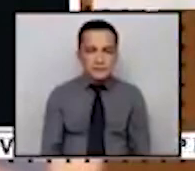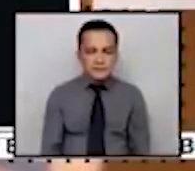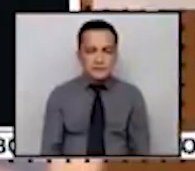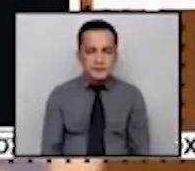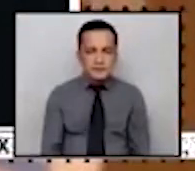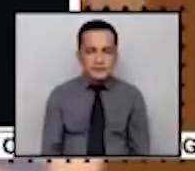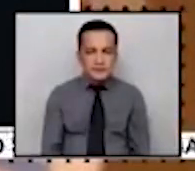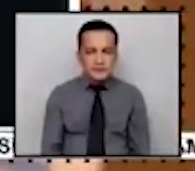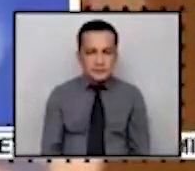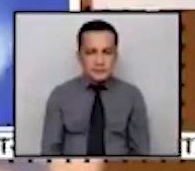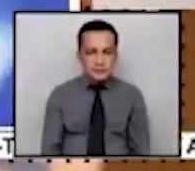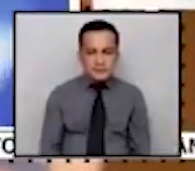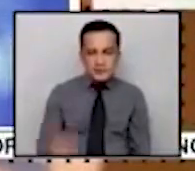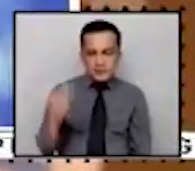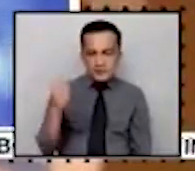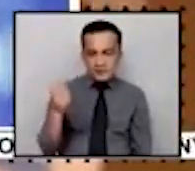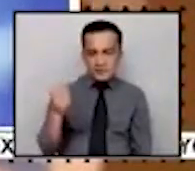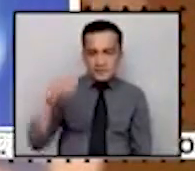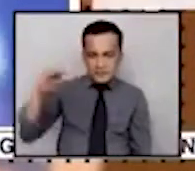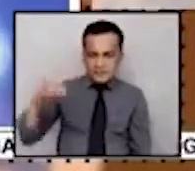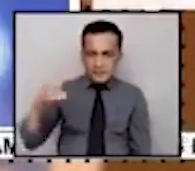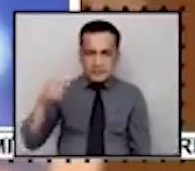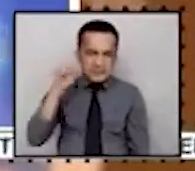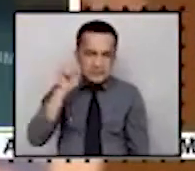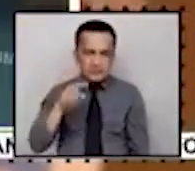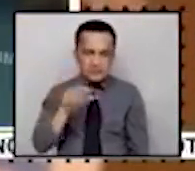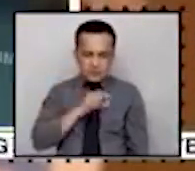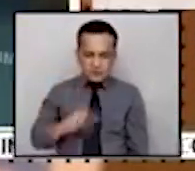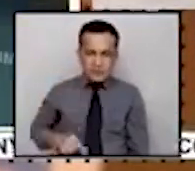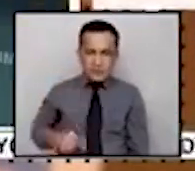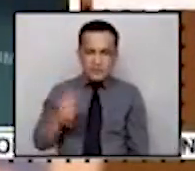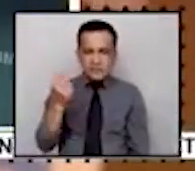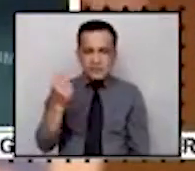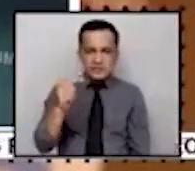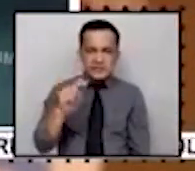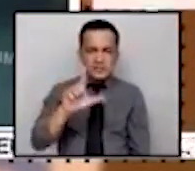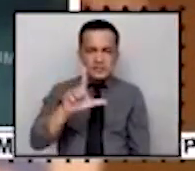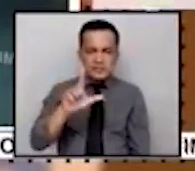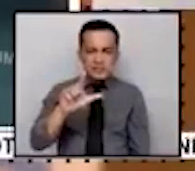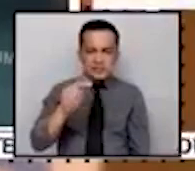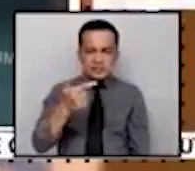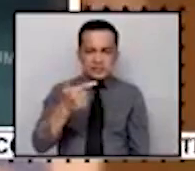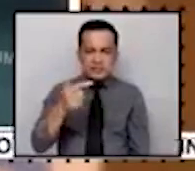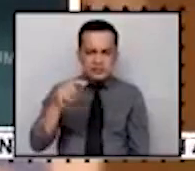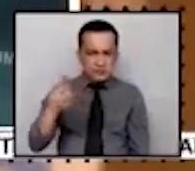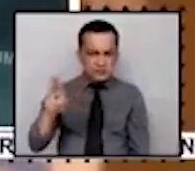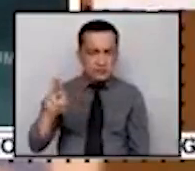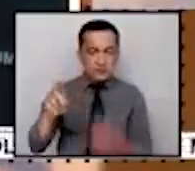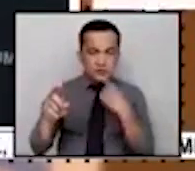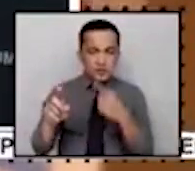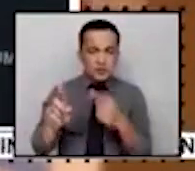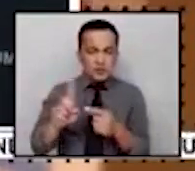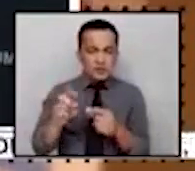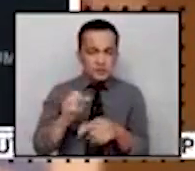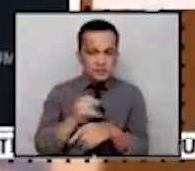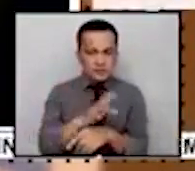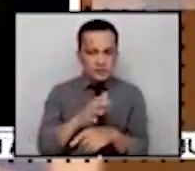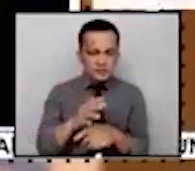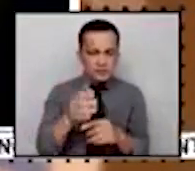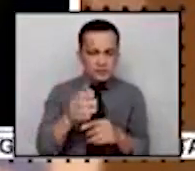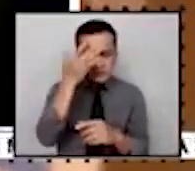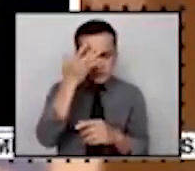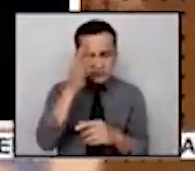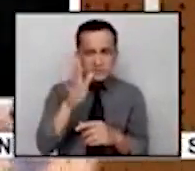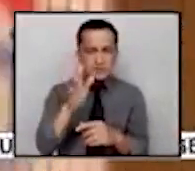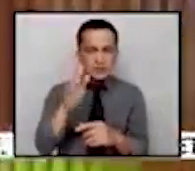Korea's little sister to Queen of K-pop, Lee Ji-yoon is considered as one of the most influential and talented Korean actress of